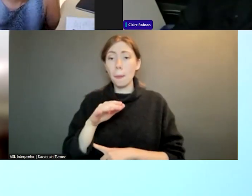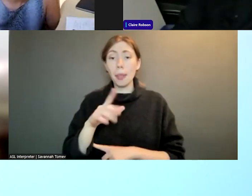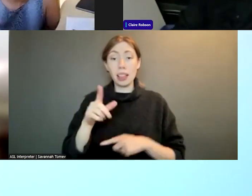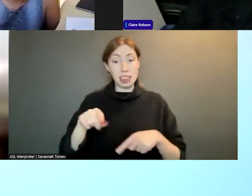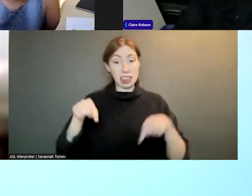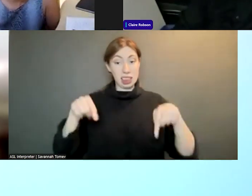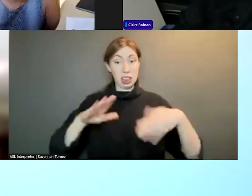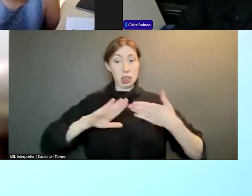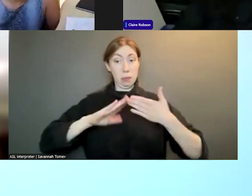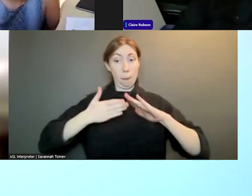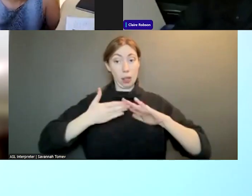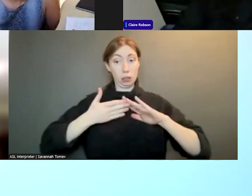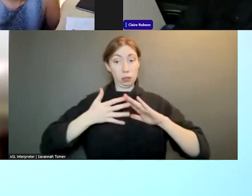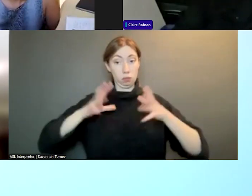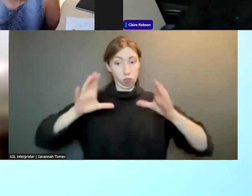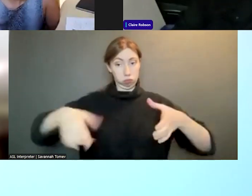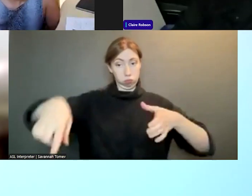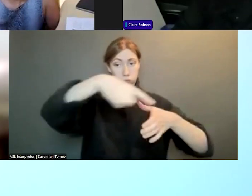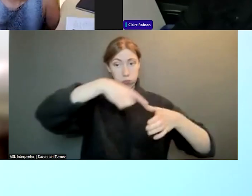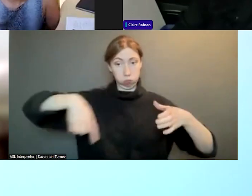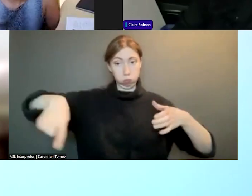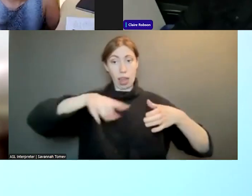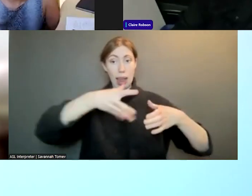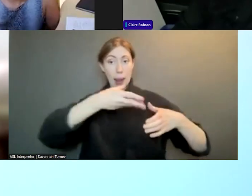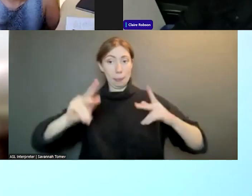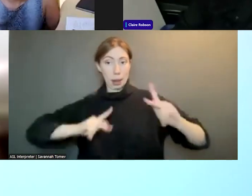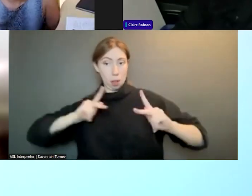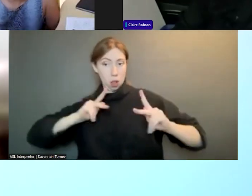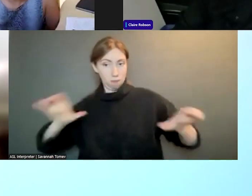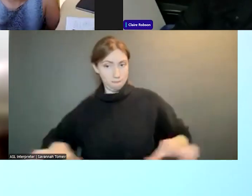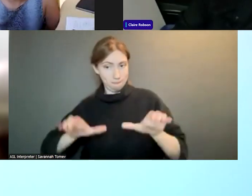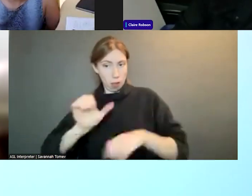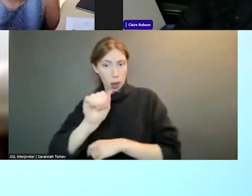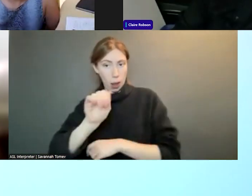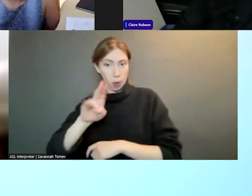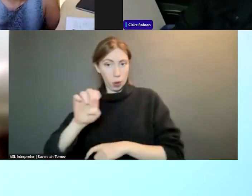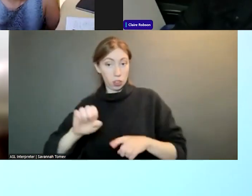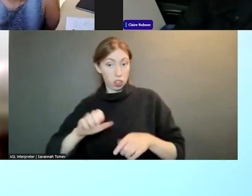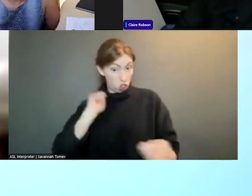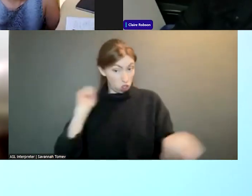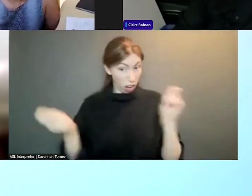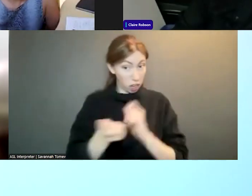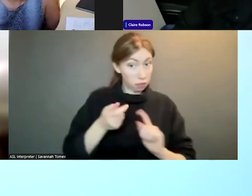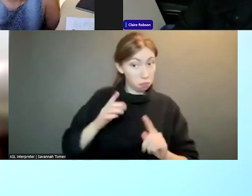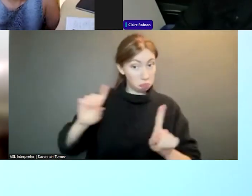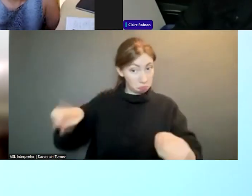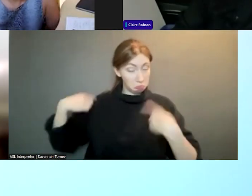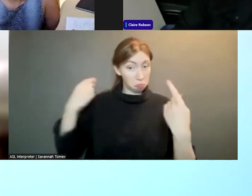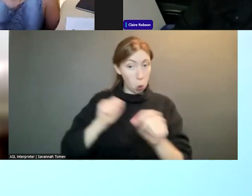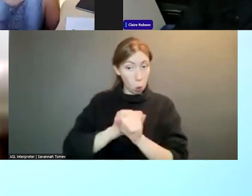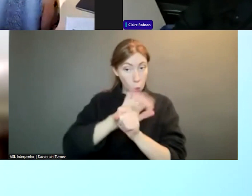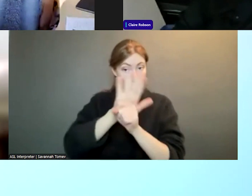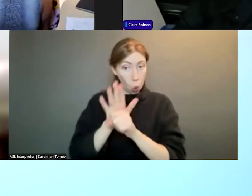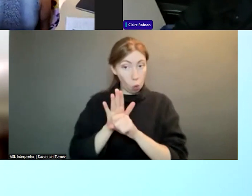from lockdown and the pandemic? I'm not sure if you can gather that from the longitudinal study, but maybe just based on your other research,